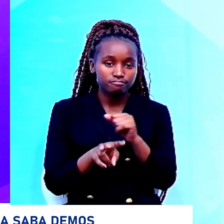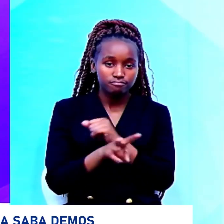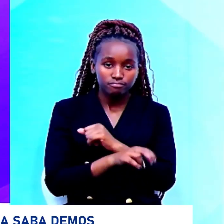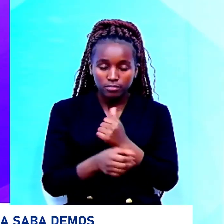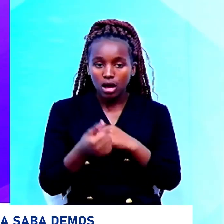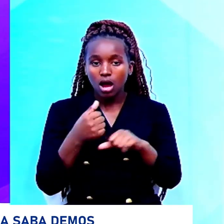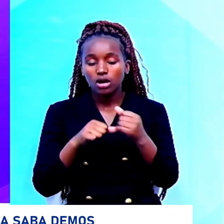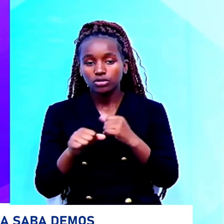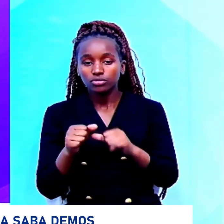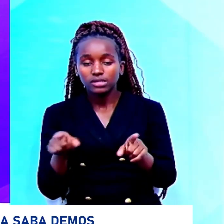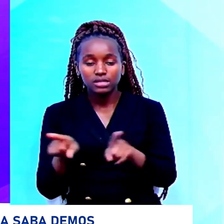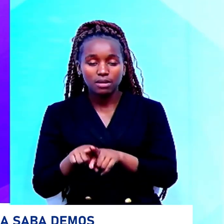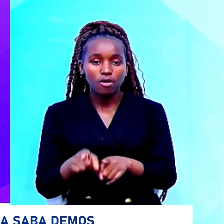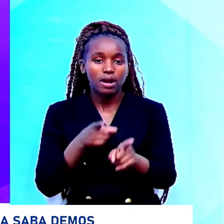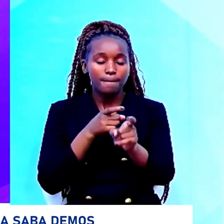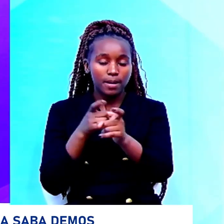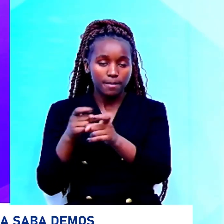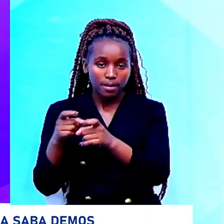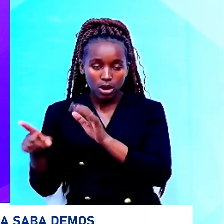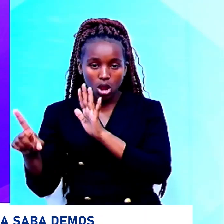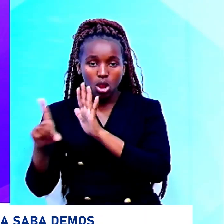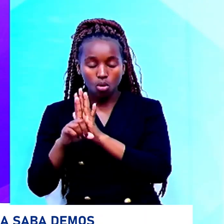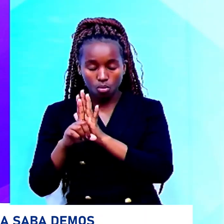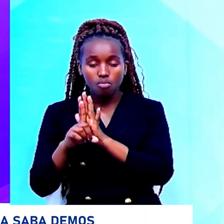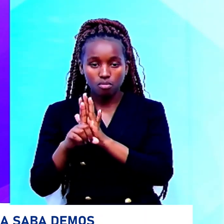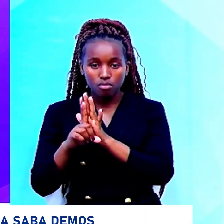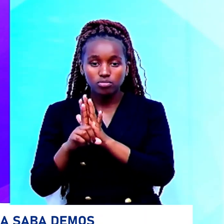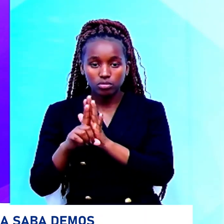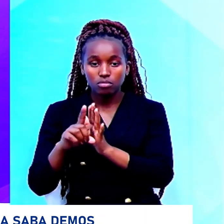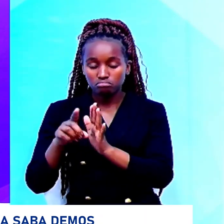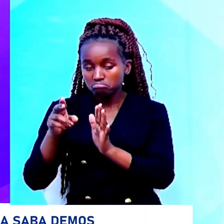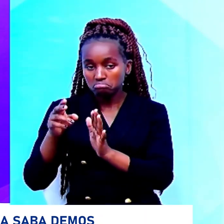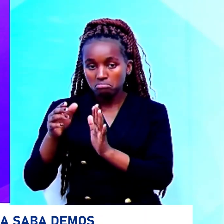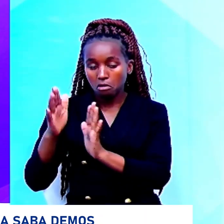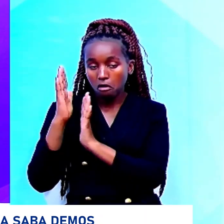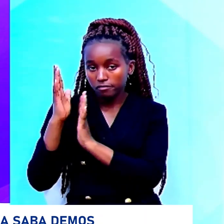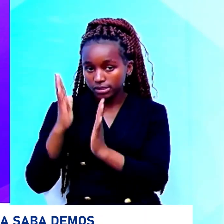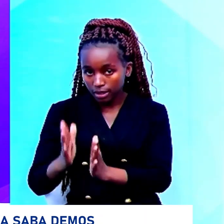including attacks on law enforcement officers